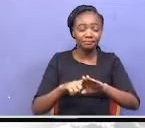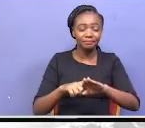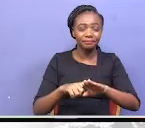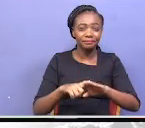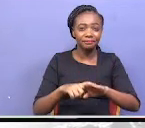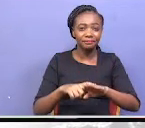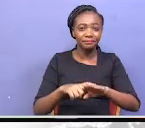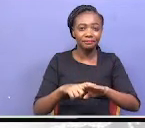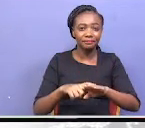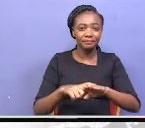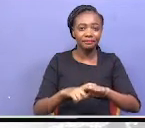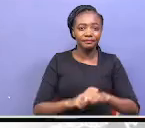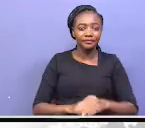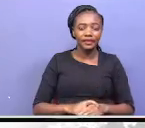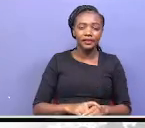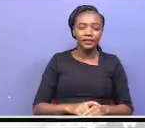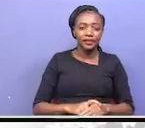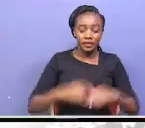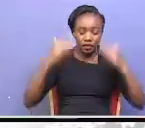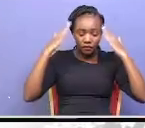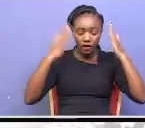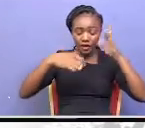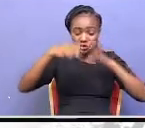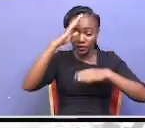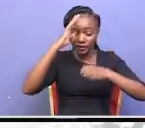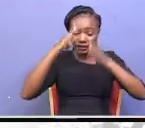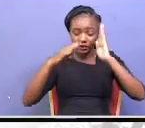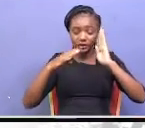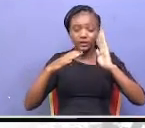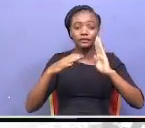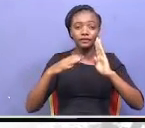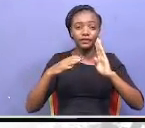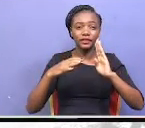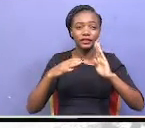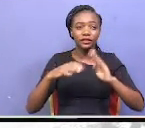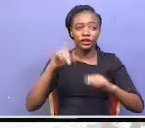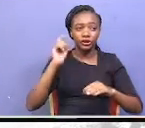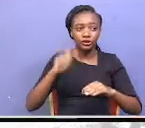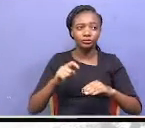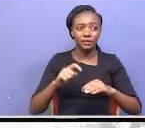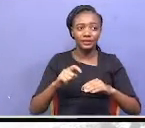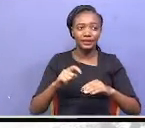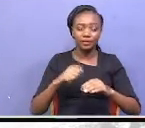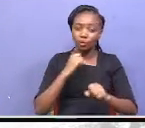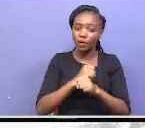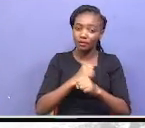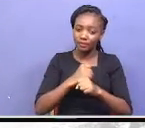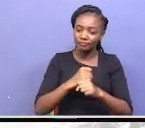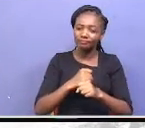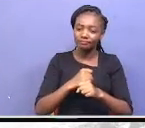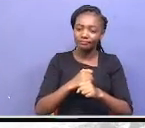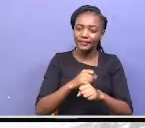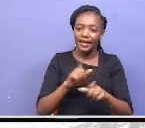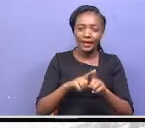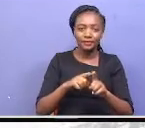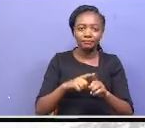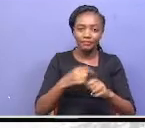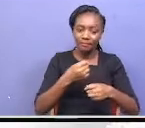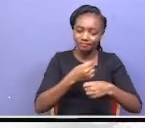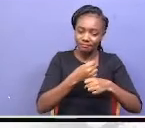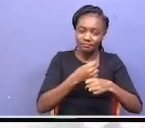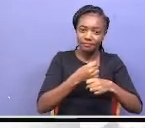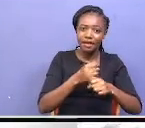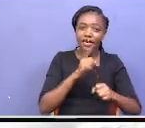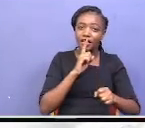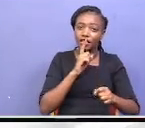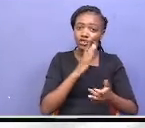The rapid results initiative also came in. You had to say within the next 100 days this is going to happen, and